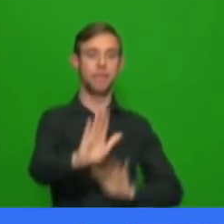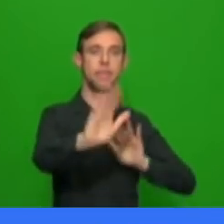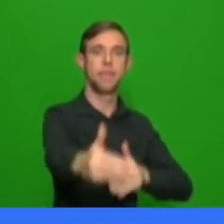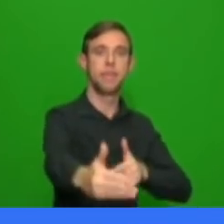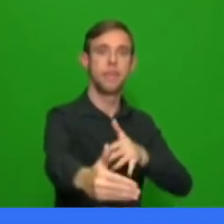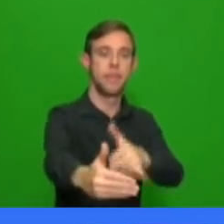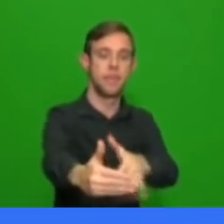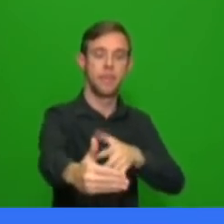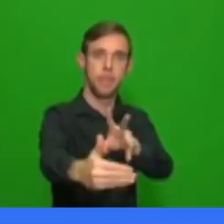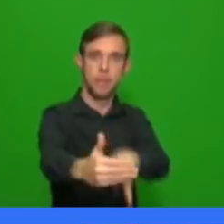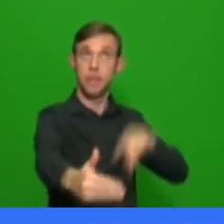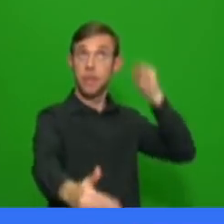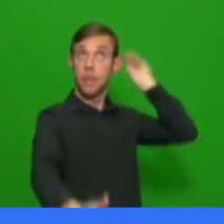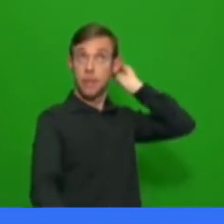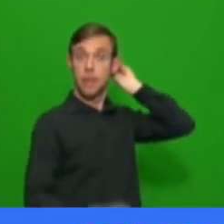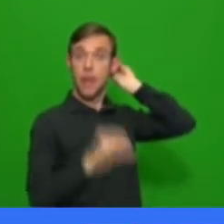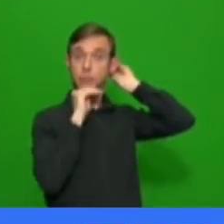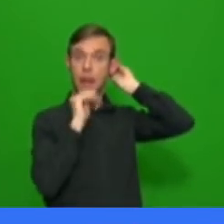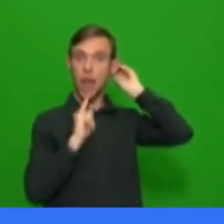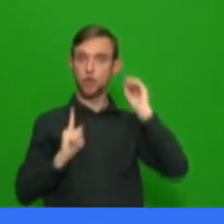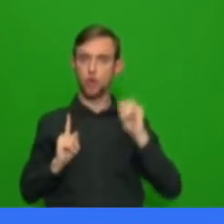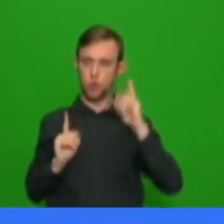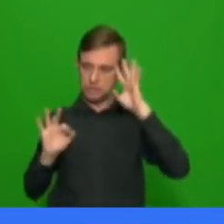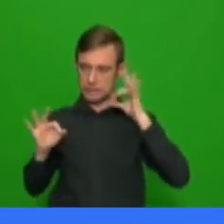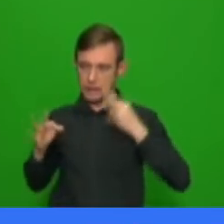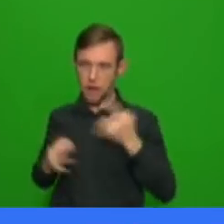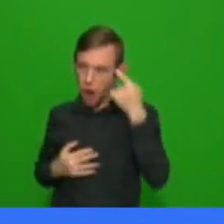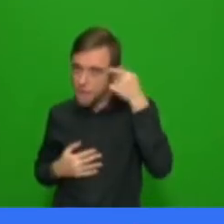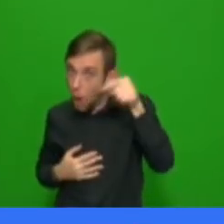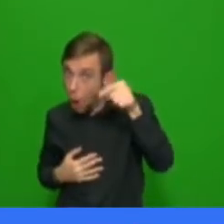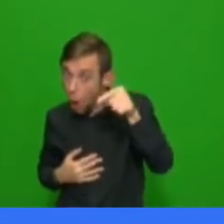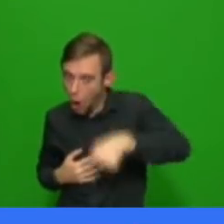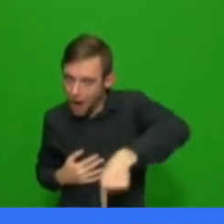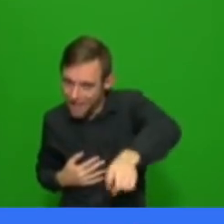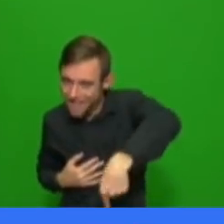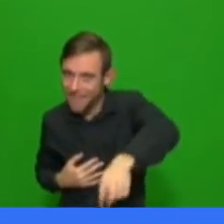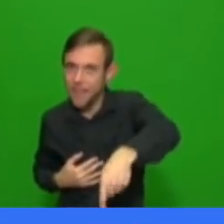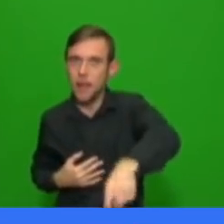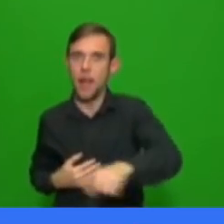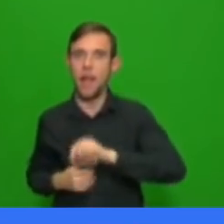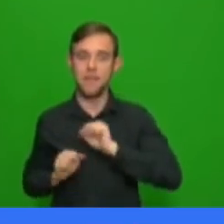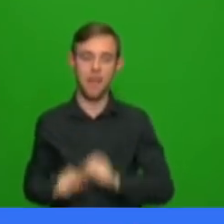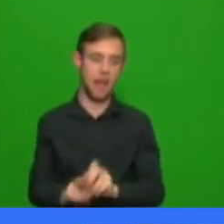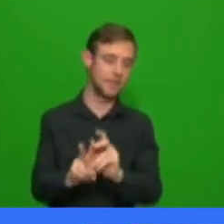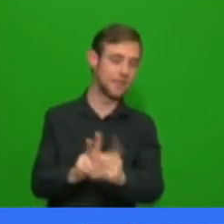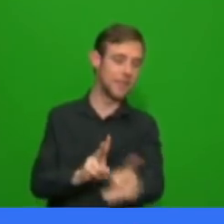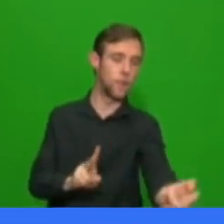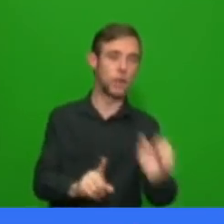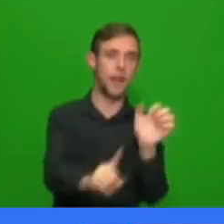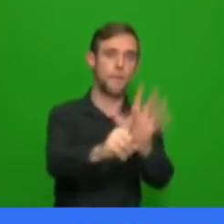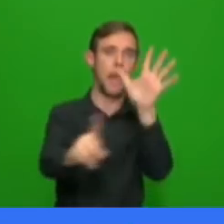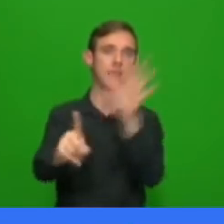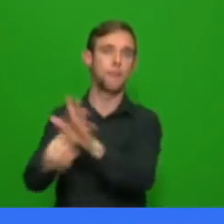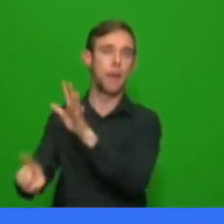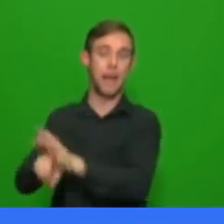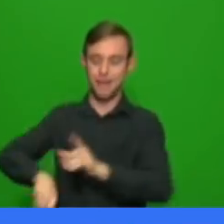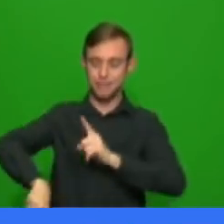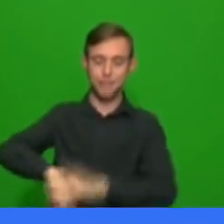a policy stance, you take a policy stance in order to affect the variables over